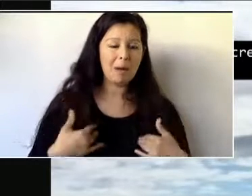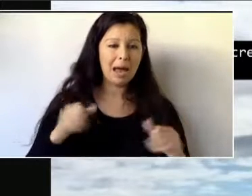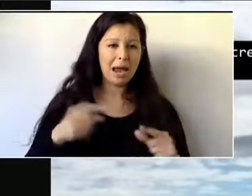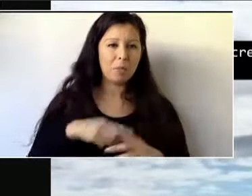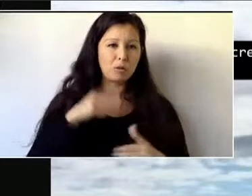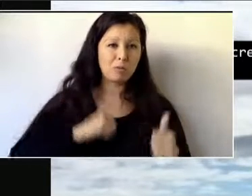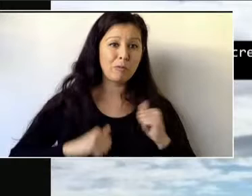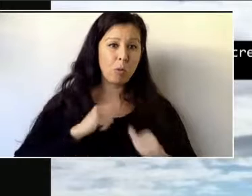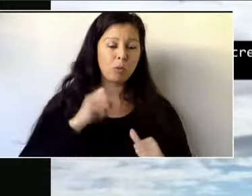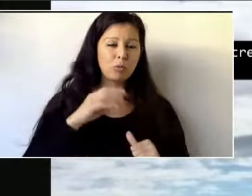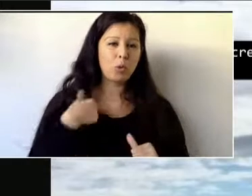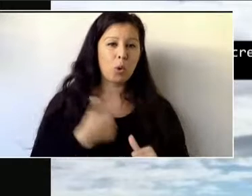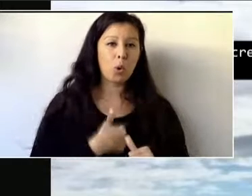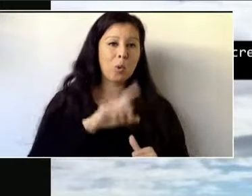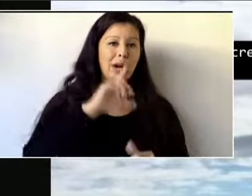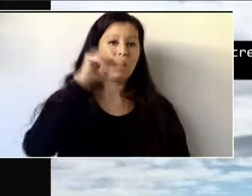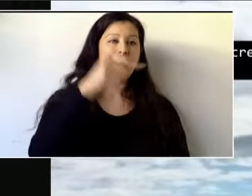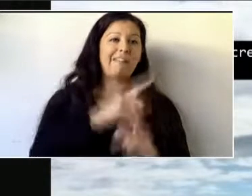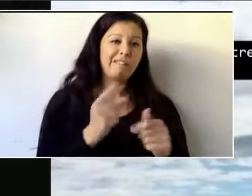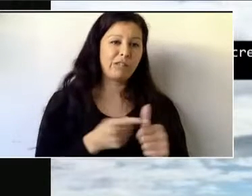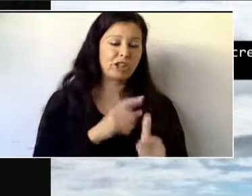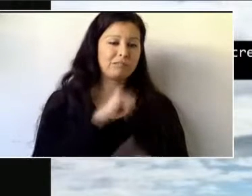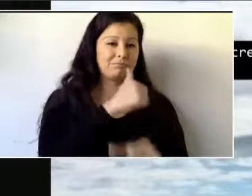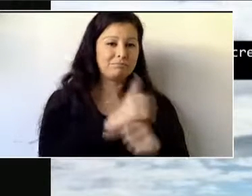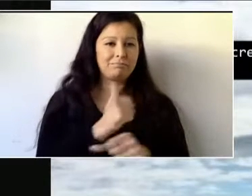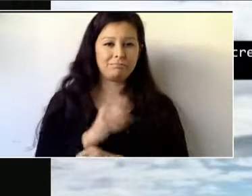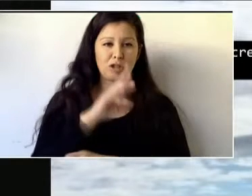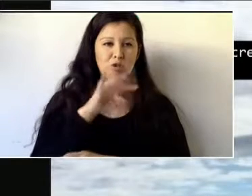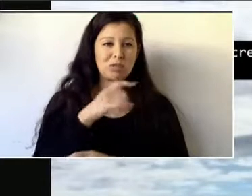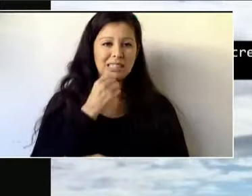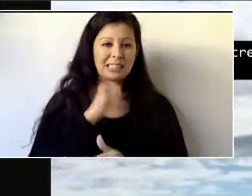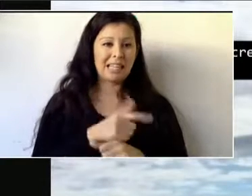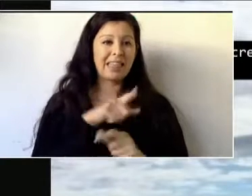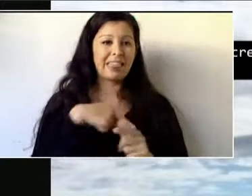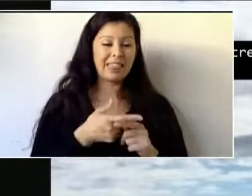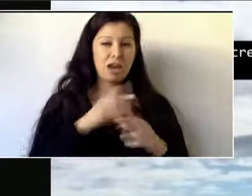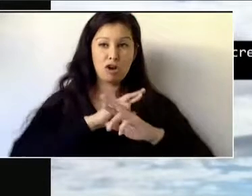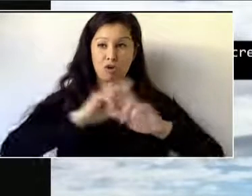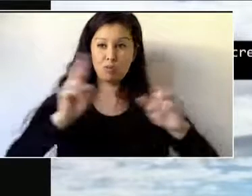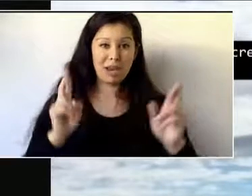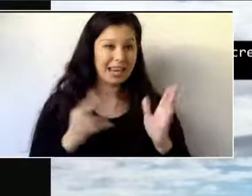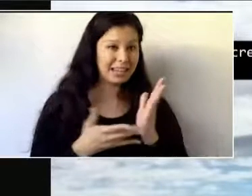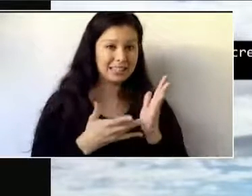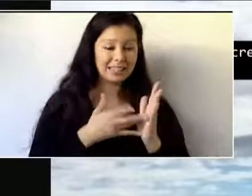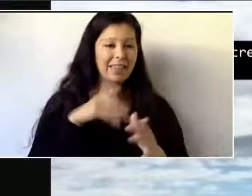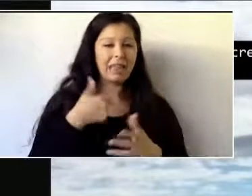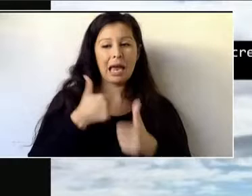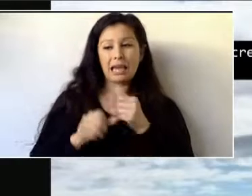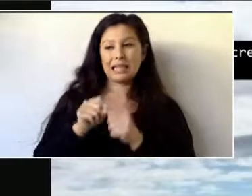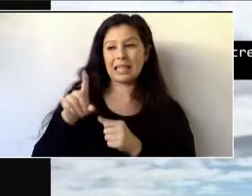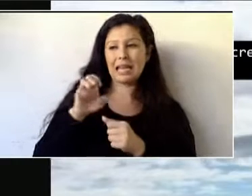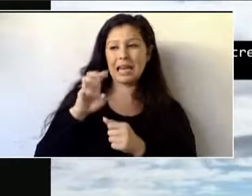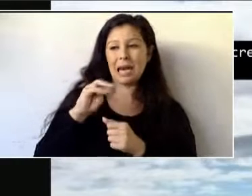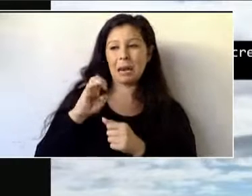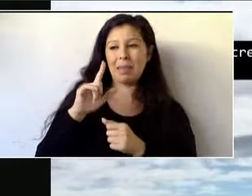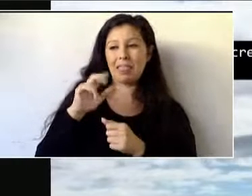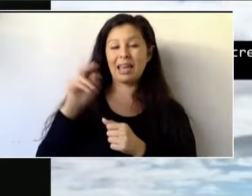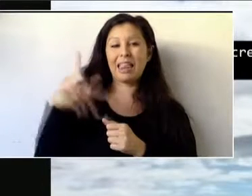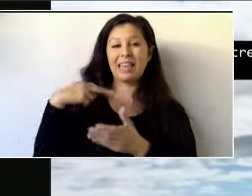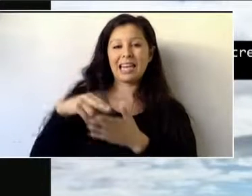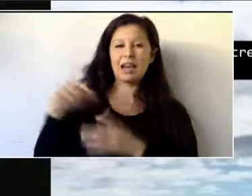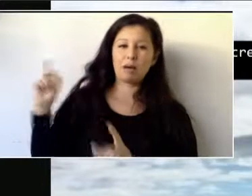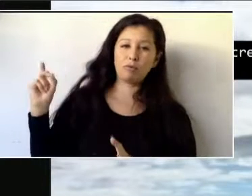be able to perform. So we would go out there first and get our rig set up, and then I would text the Emelina and then get the dancers to walk